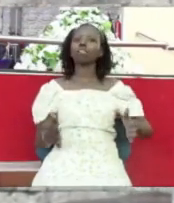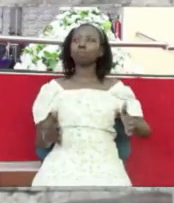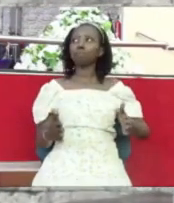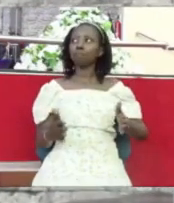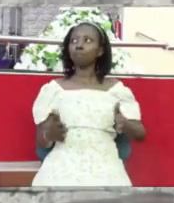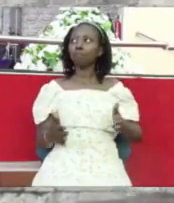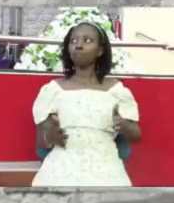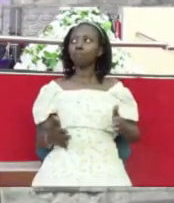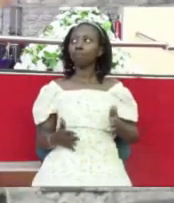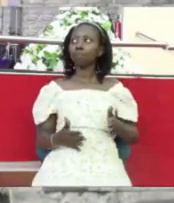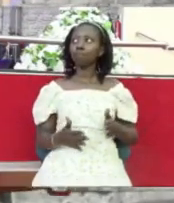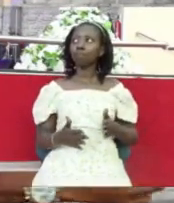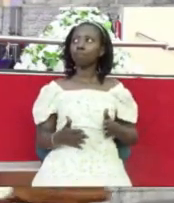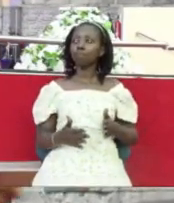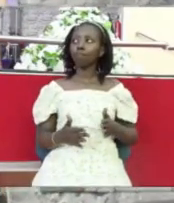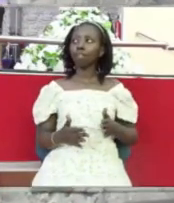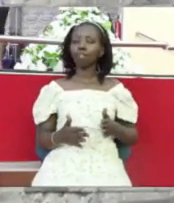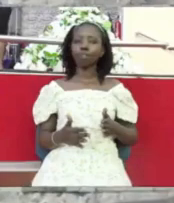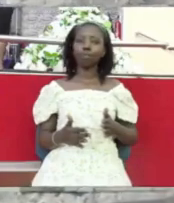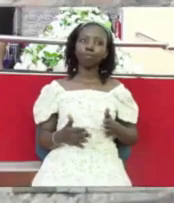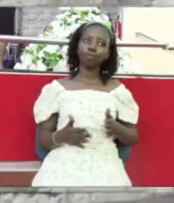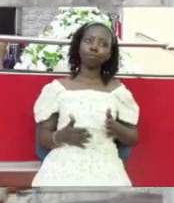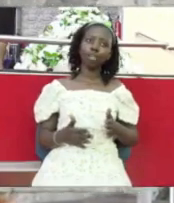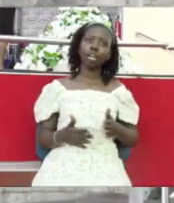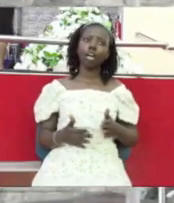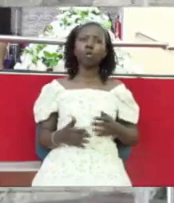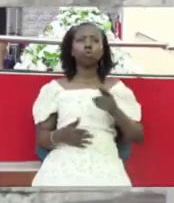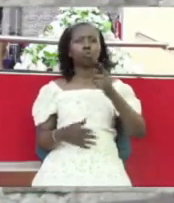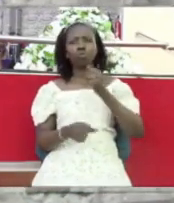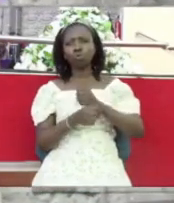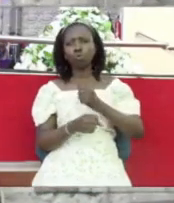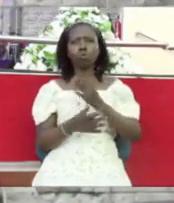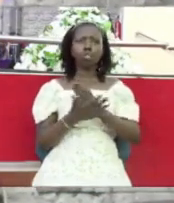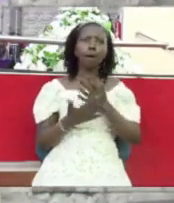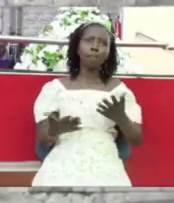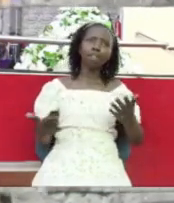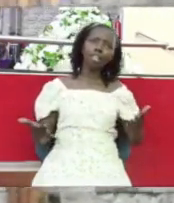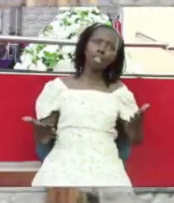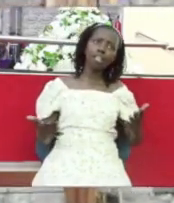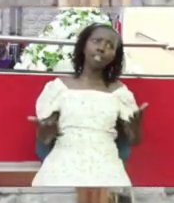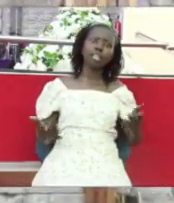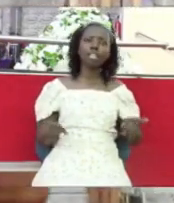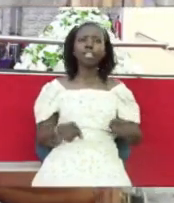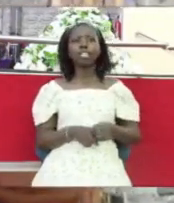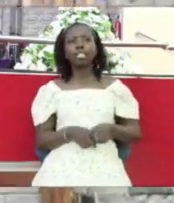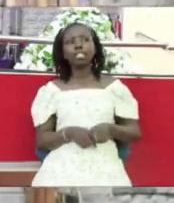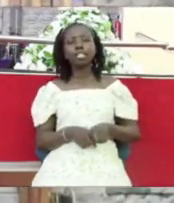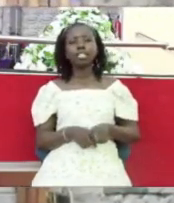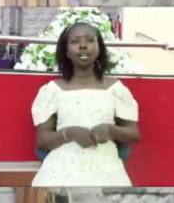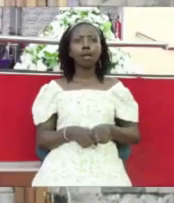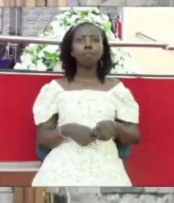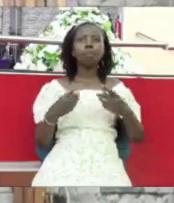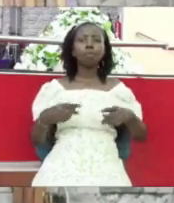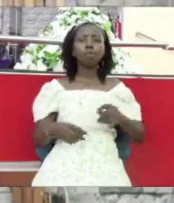kwa na watu fulani ni kitu kinasaidia kwa. You are doing something, you are engaged in a thing and then people are giving you